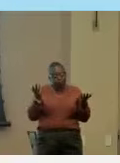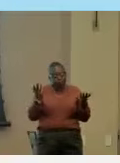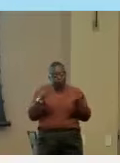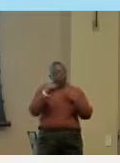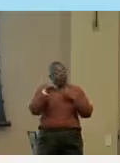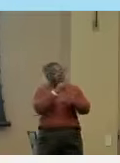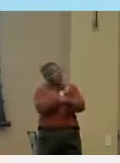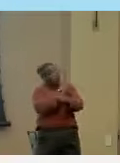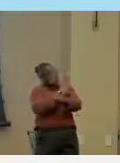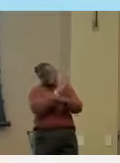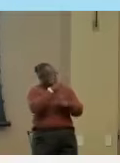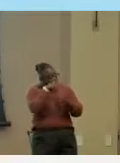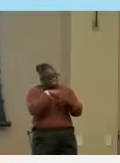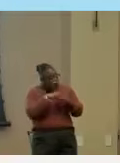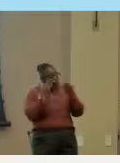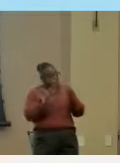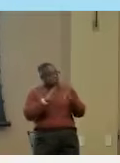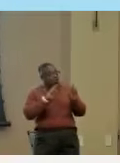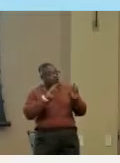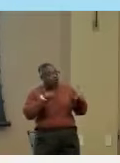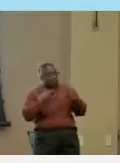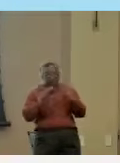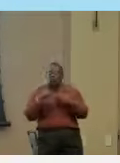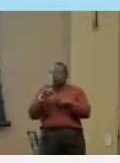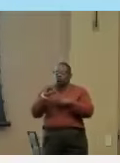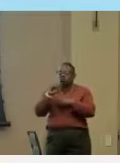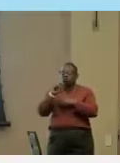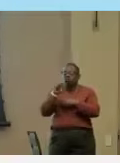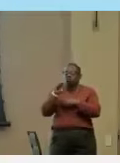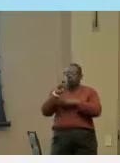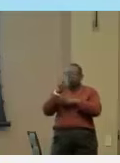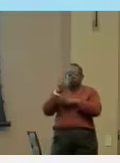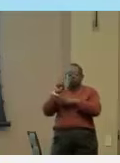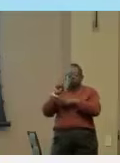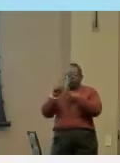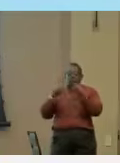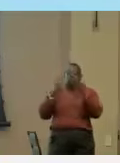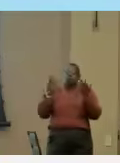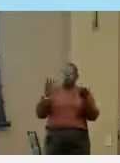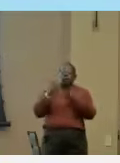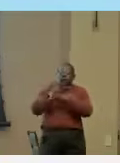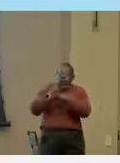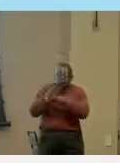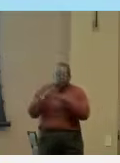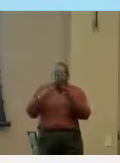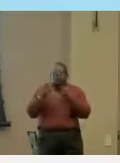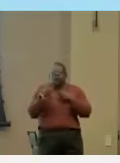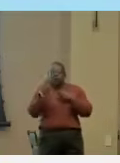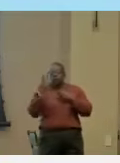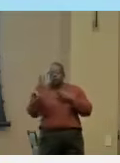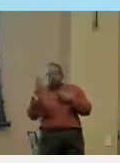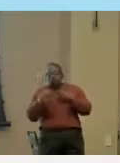Those patients that are enrolled are non-responsive to steroids, so they've been treated with either steroids or 1 or